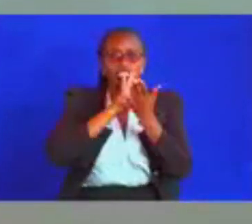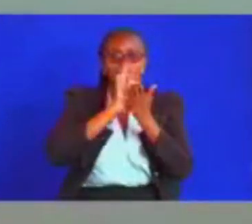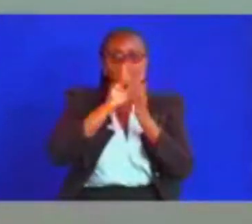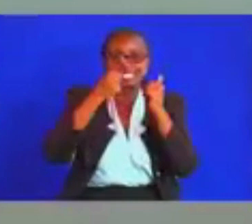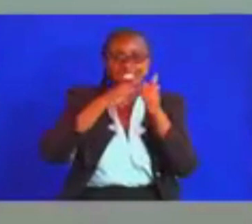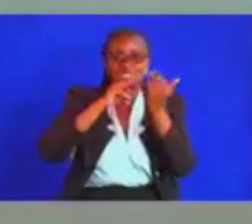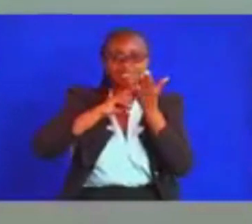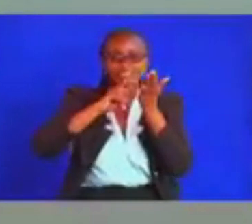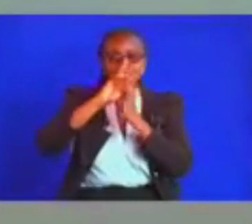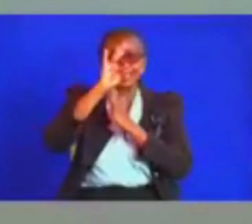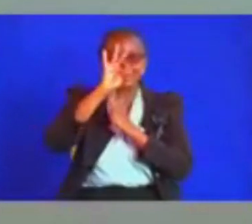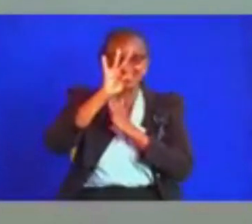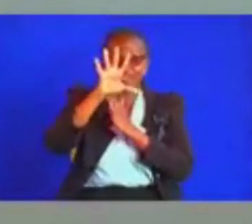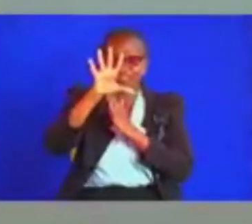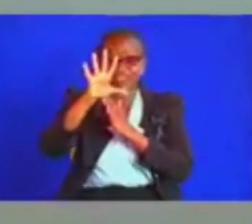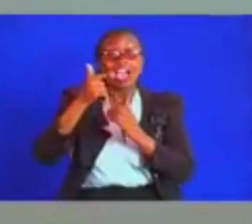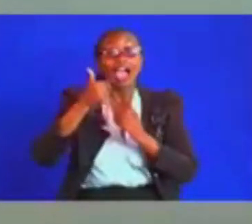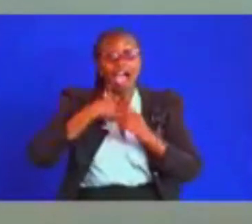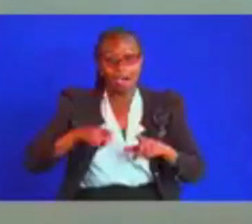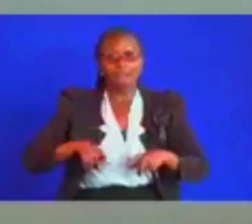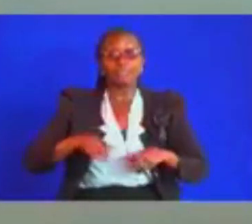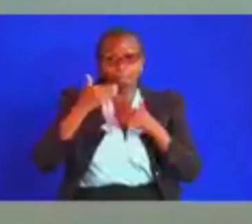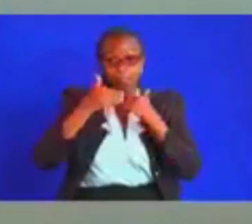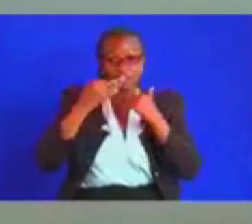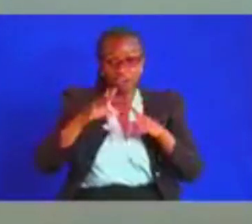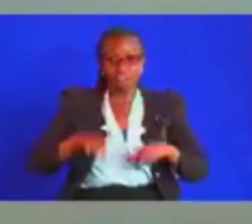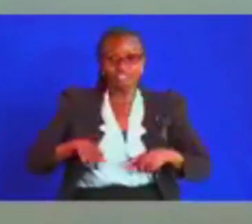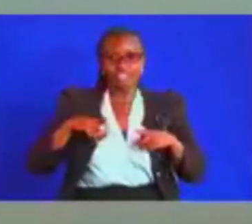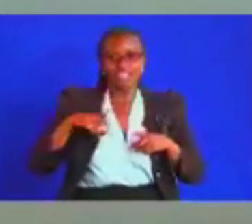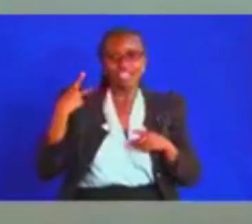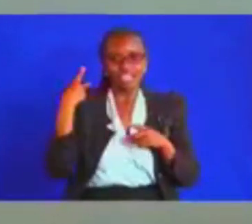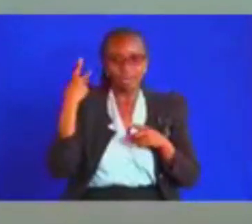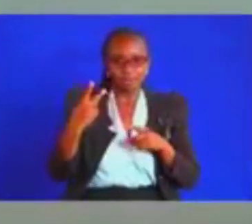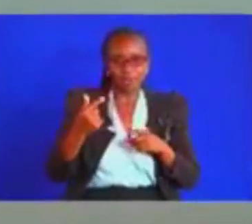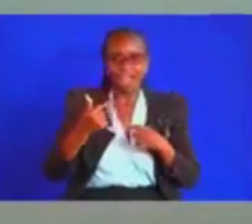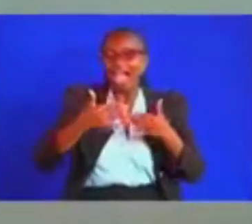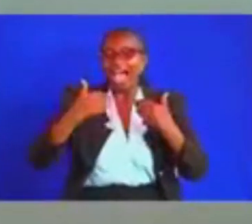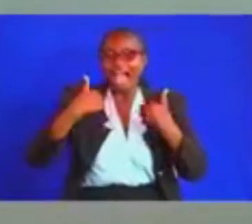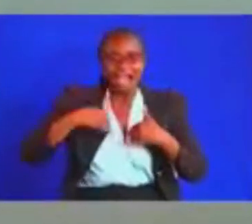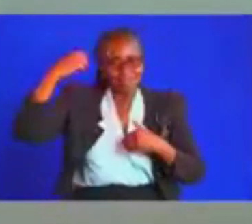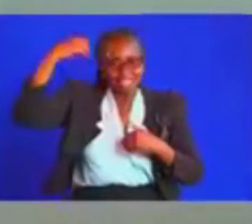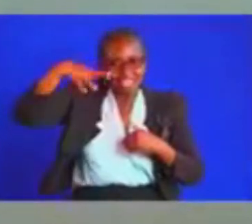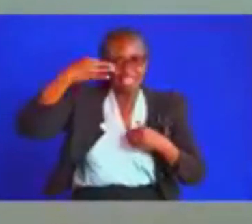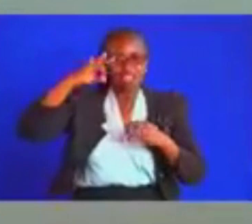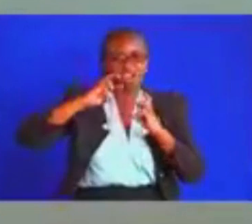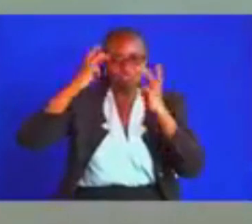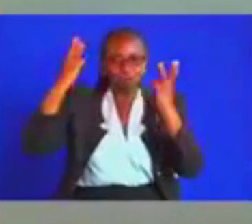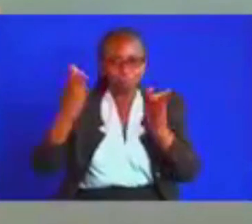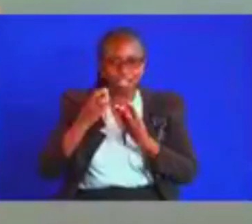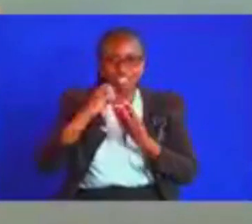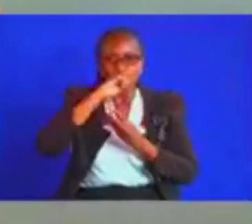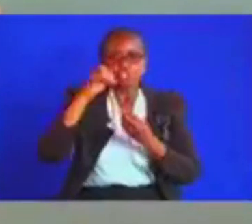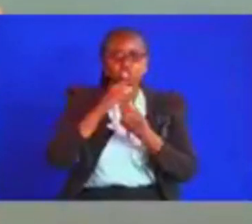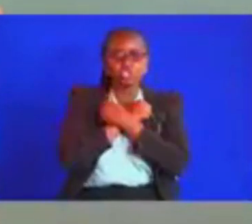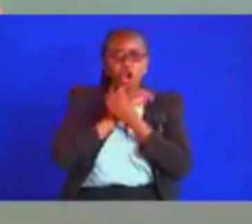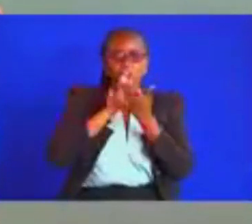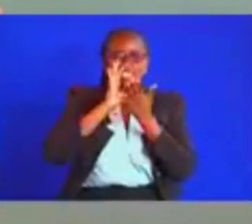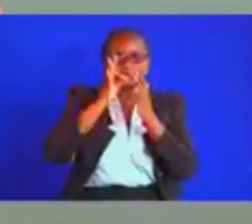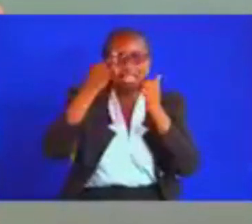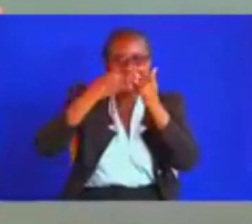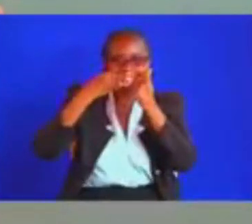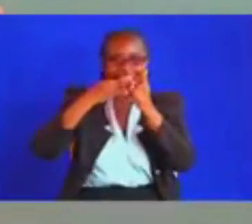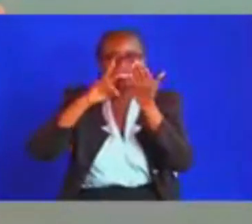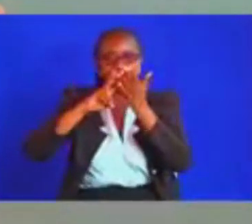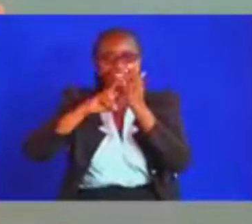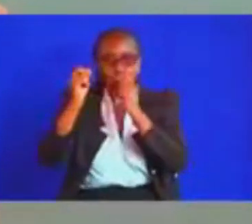John 6:35. I am the bread of life. Number two, I am the light of the world. John 8:12. Jesus said this